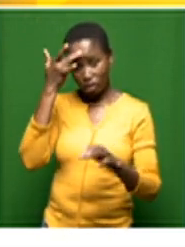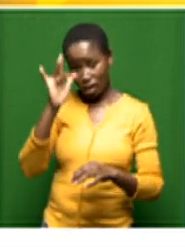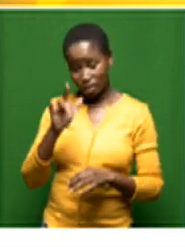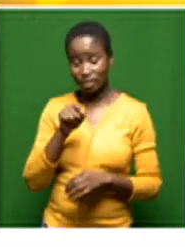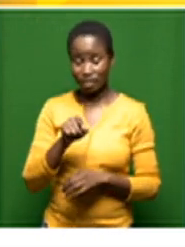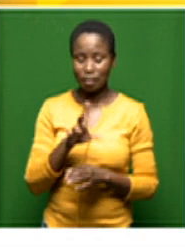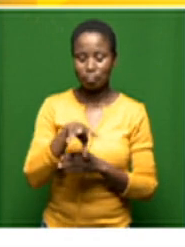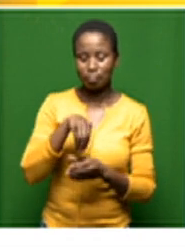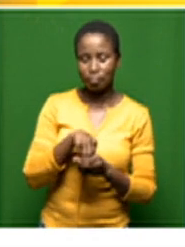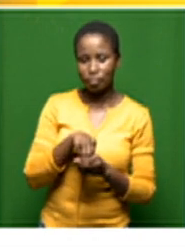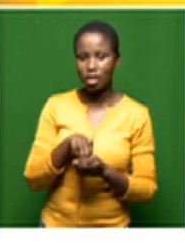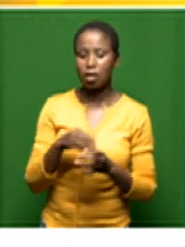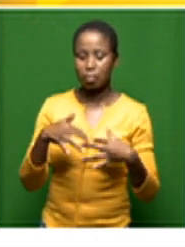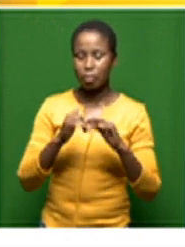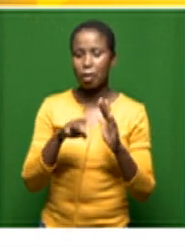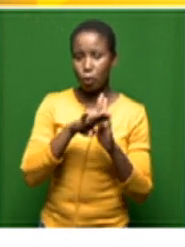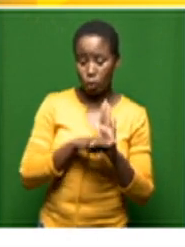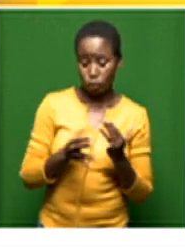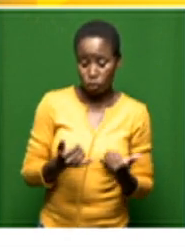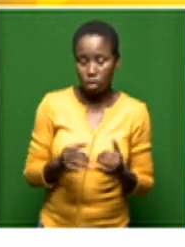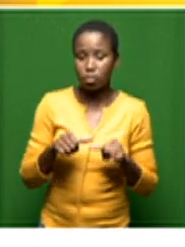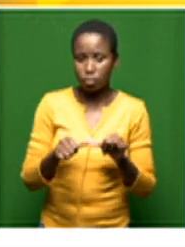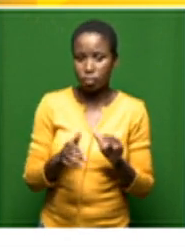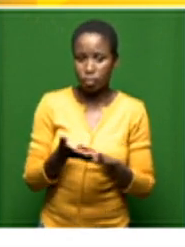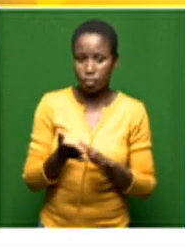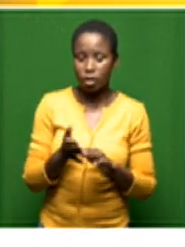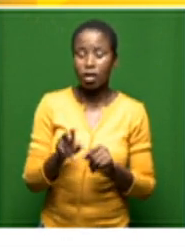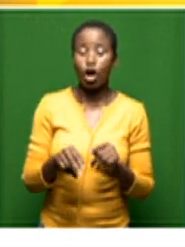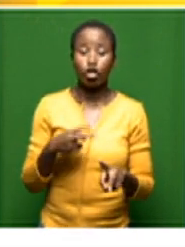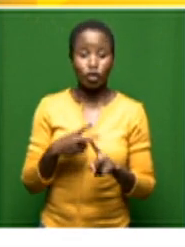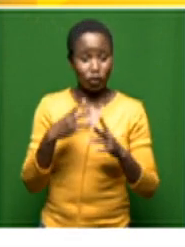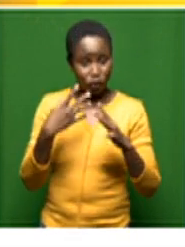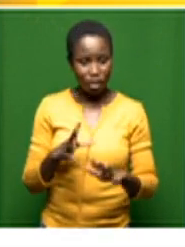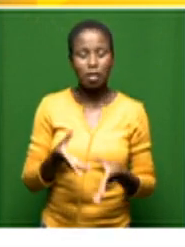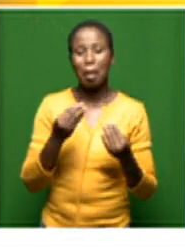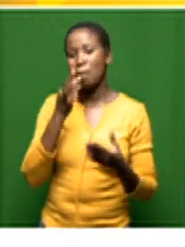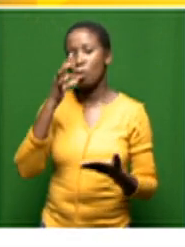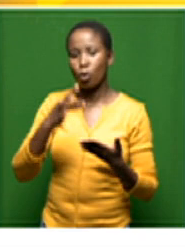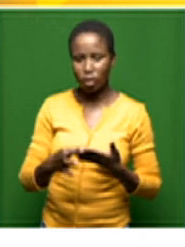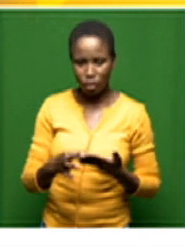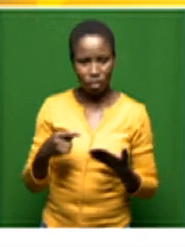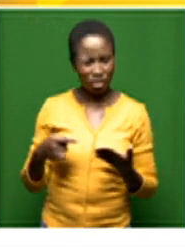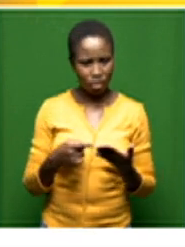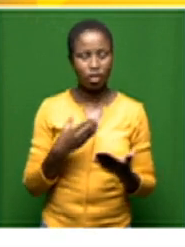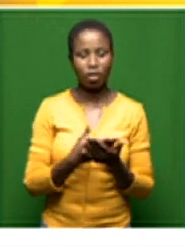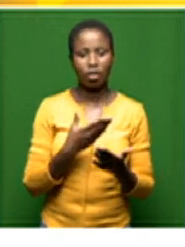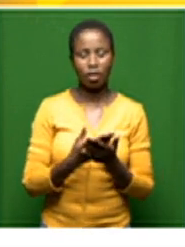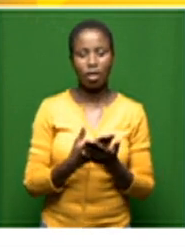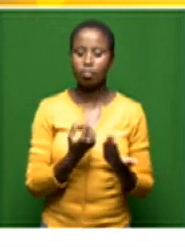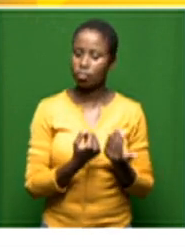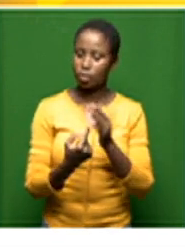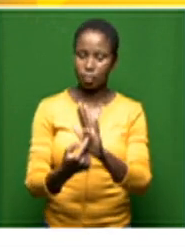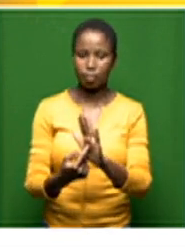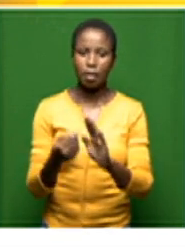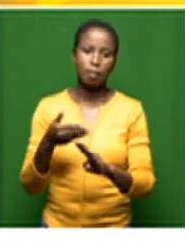the program today, and also perhaps proposal that will be presented before heads of